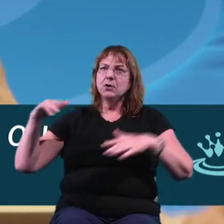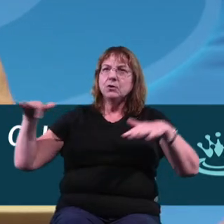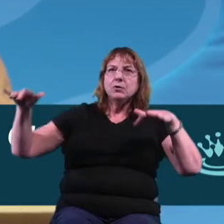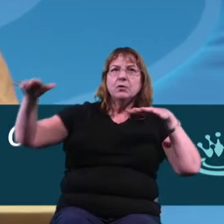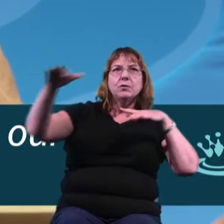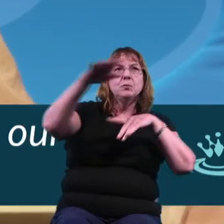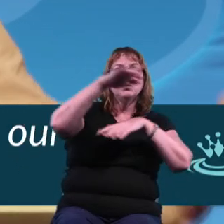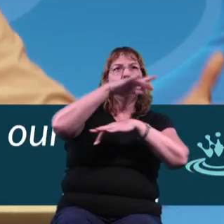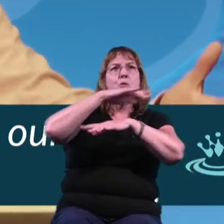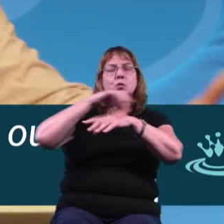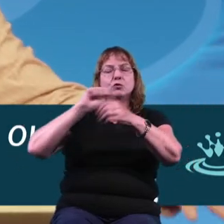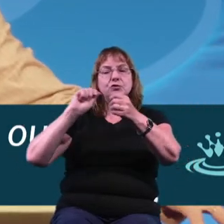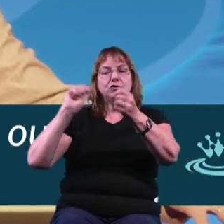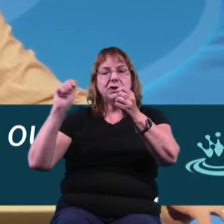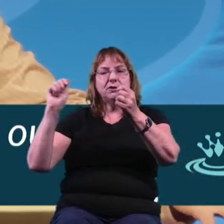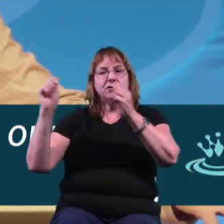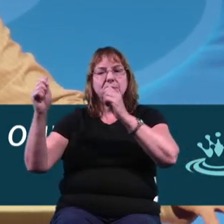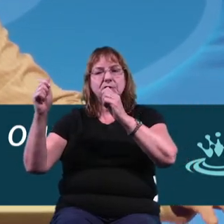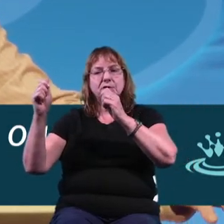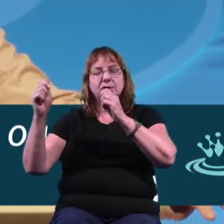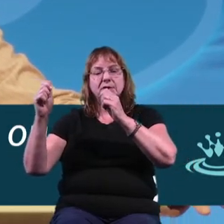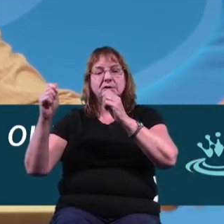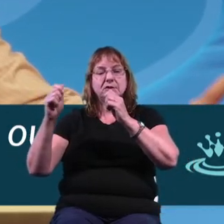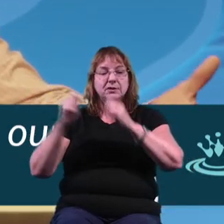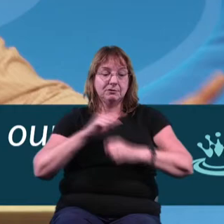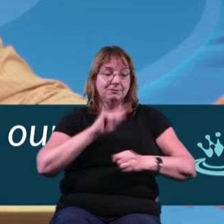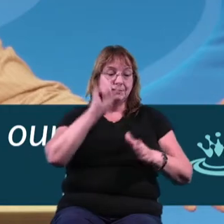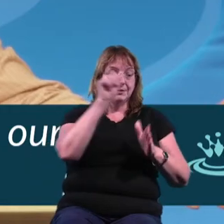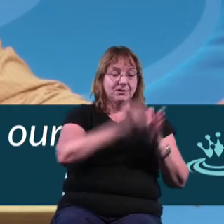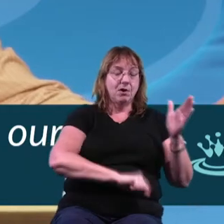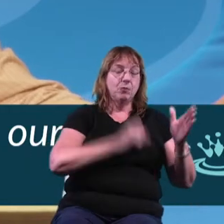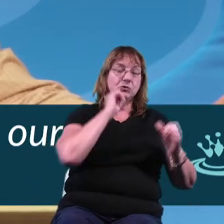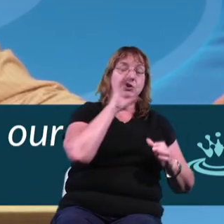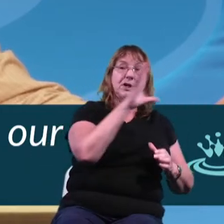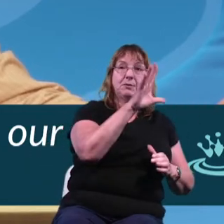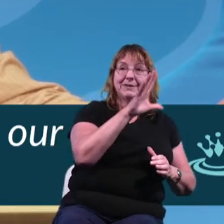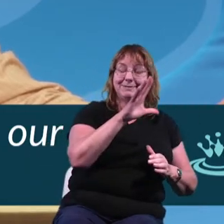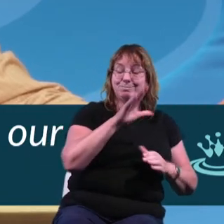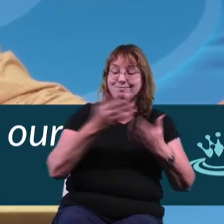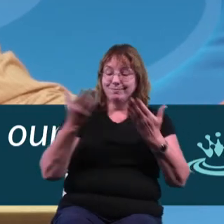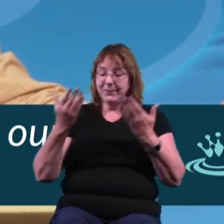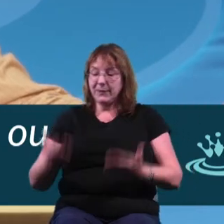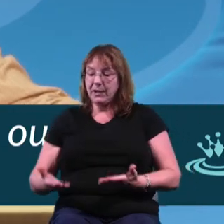Instead of shouting, now we bow down and kneel before God.